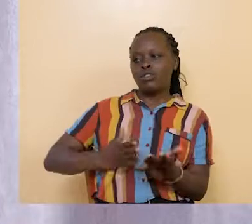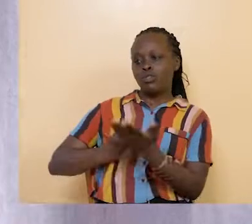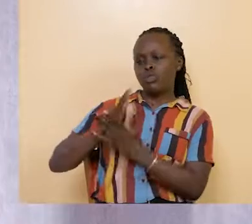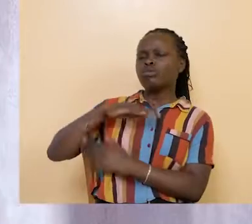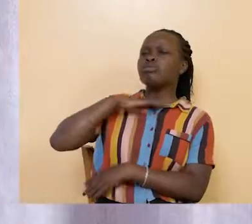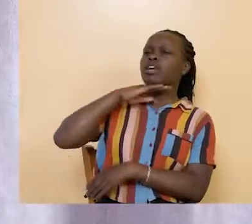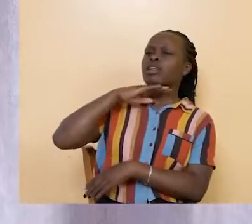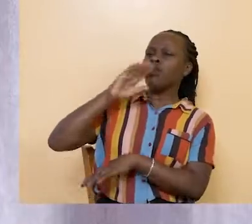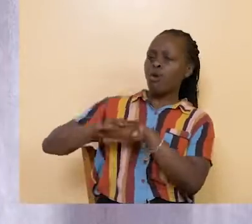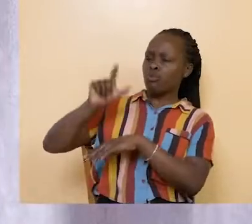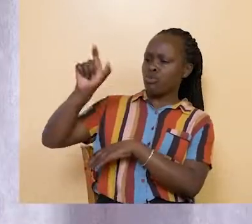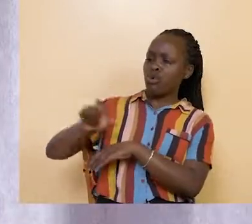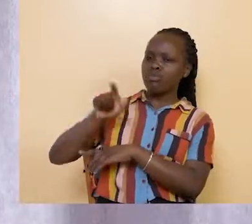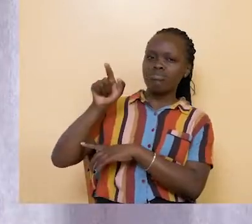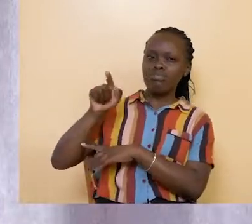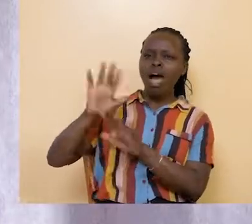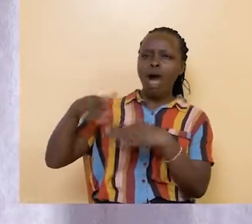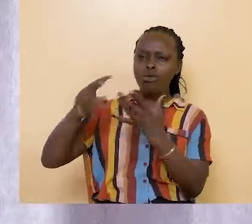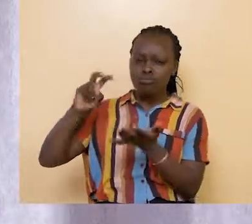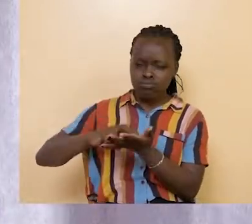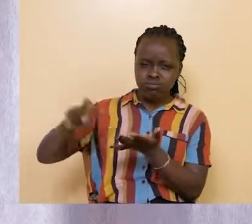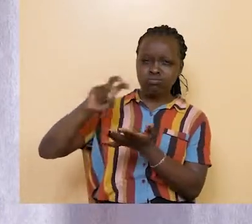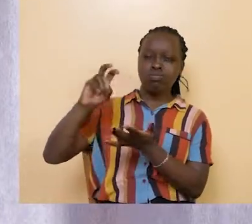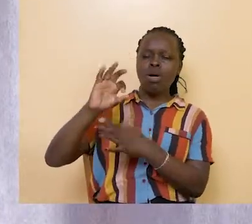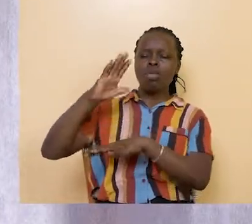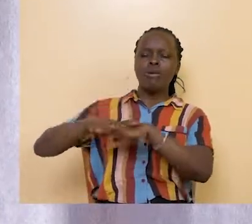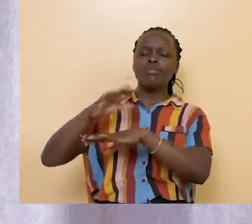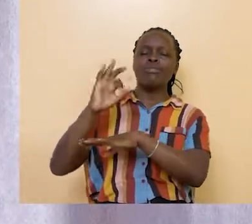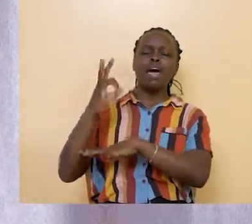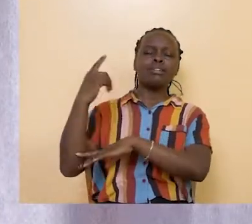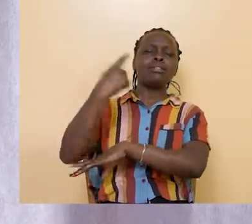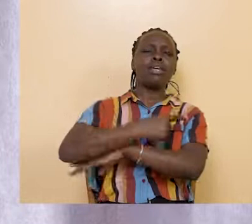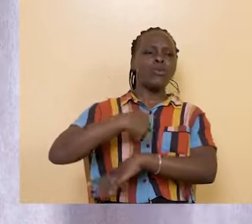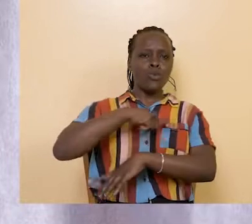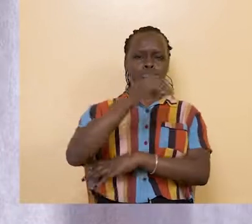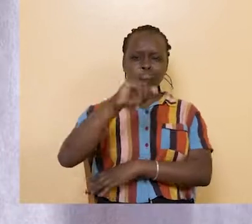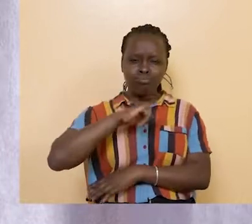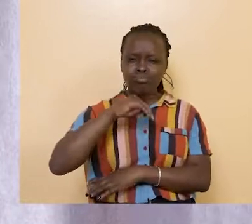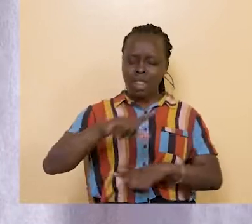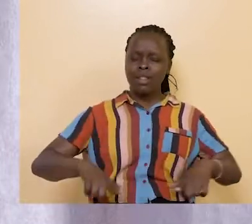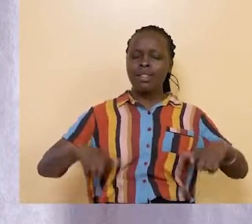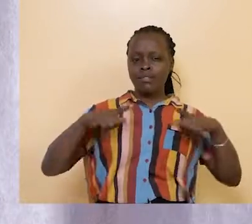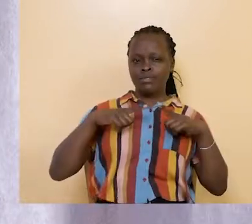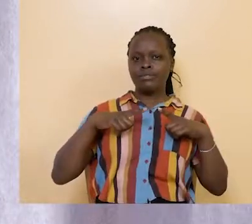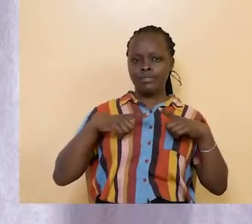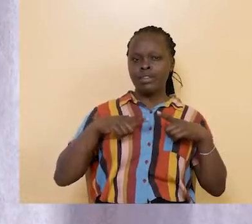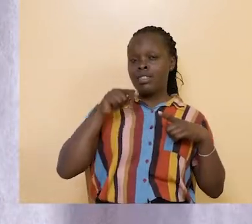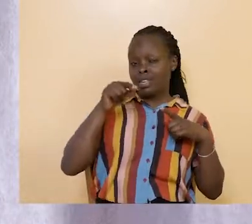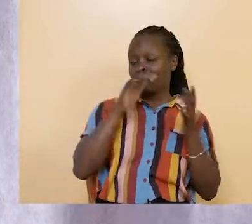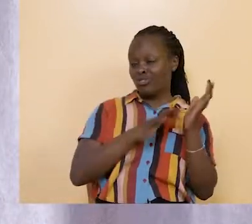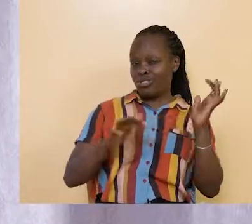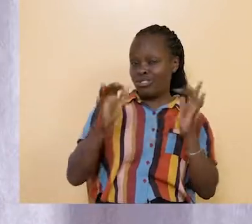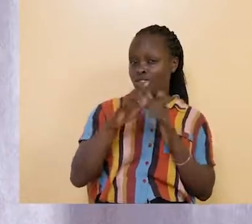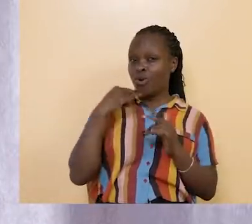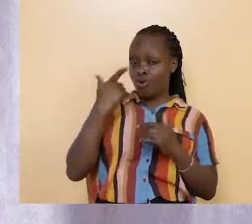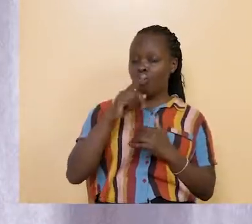he died on that rugged cross and how he rose again on the third day so that you and I may truly live. This Jesus,